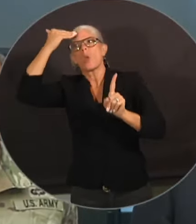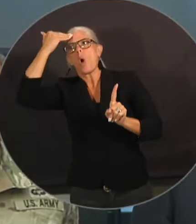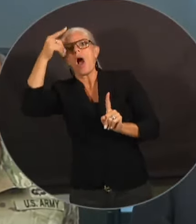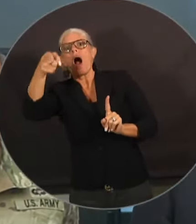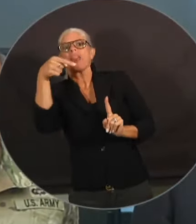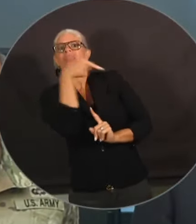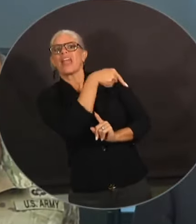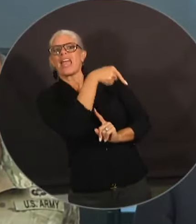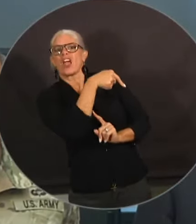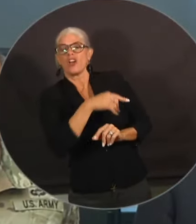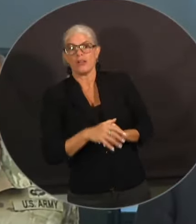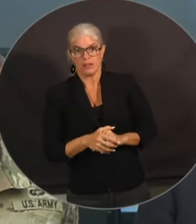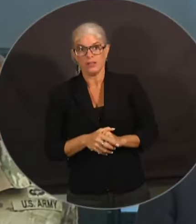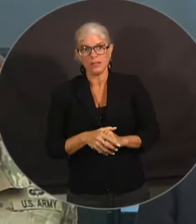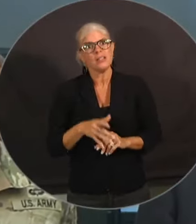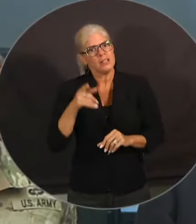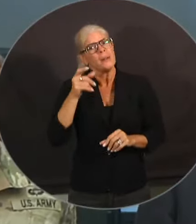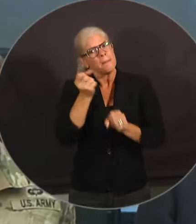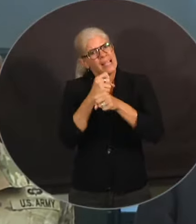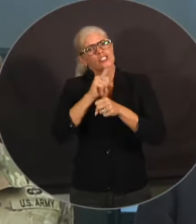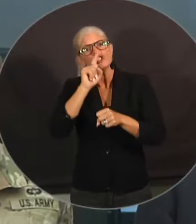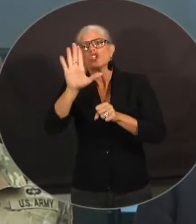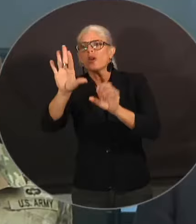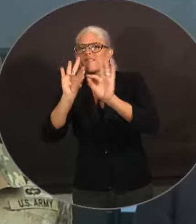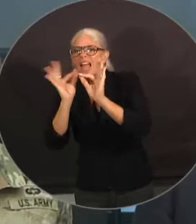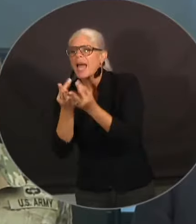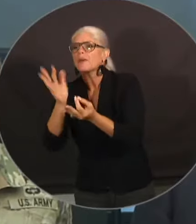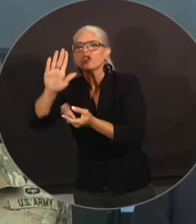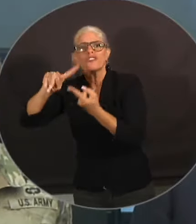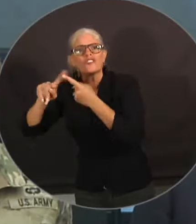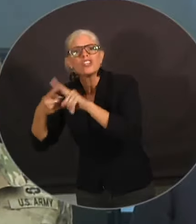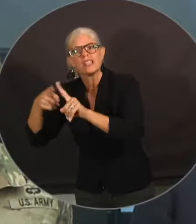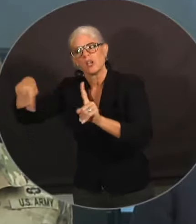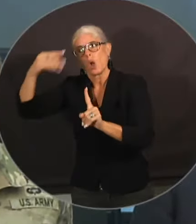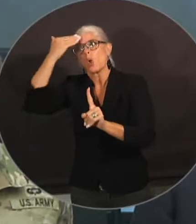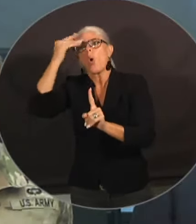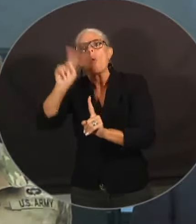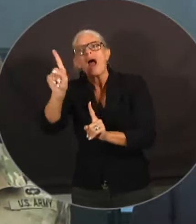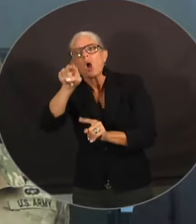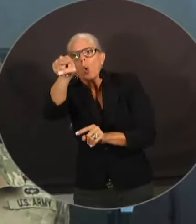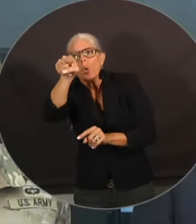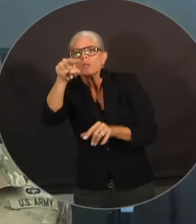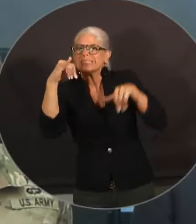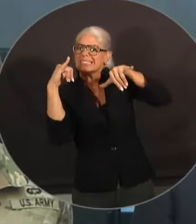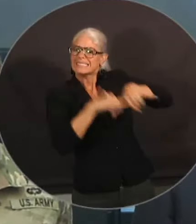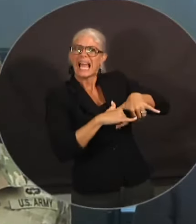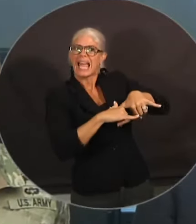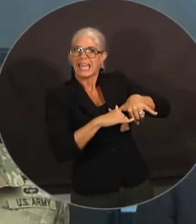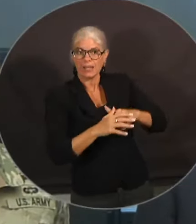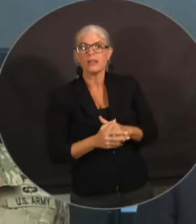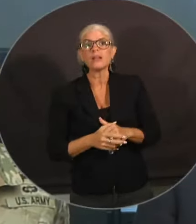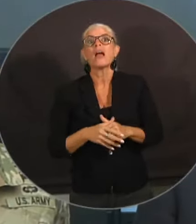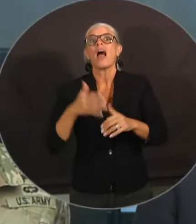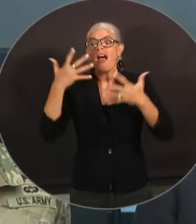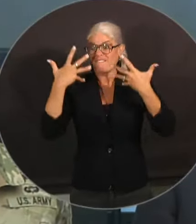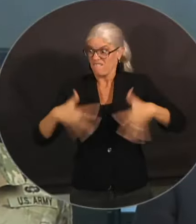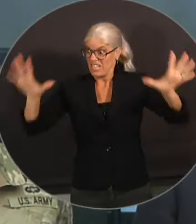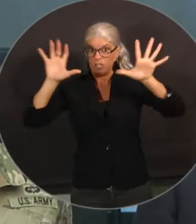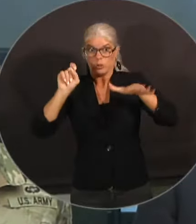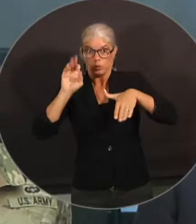call a friend or a loved one outside the area and let them know. But don't forget to call them after to let them know that you're